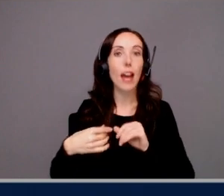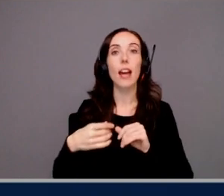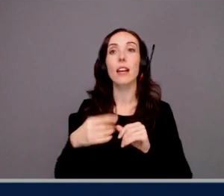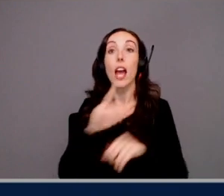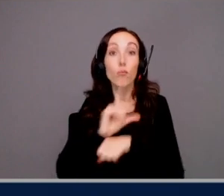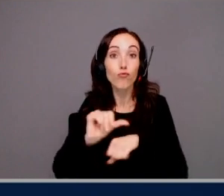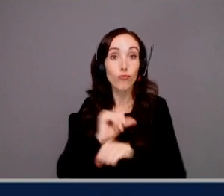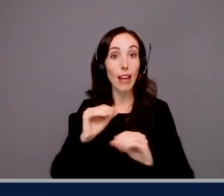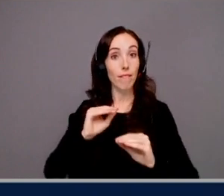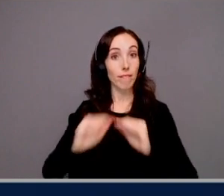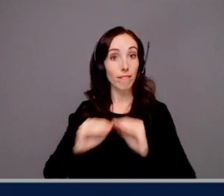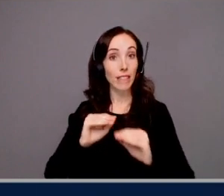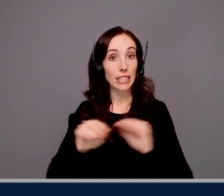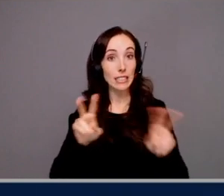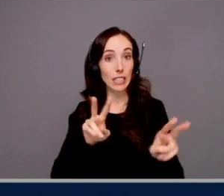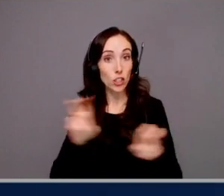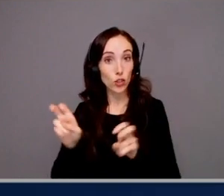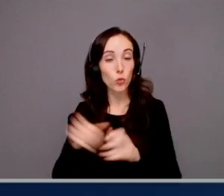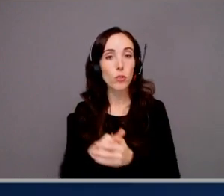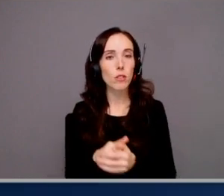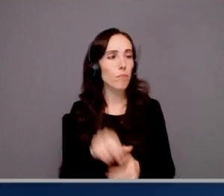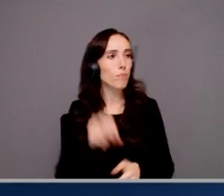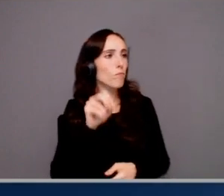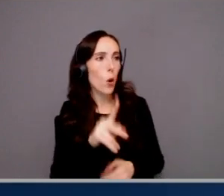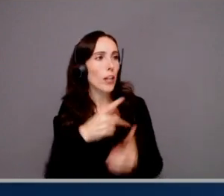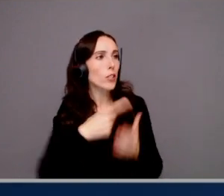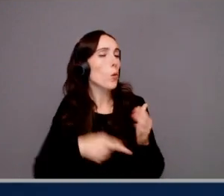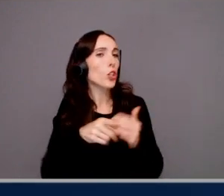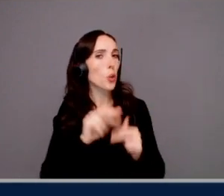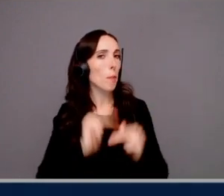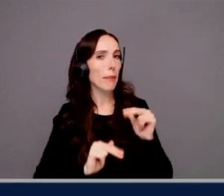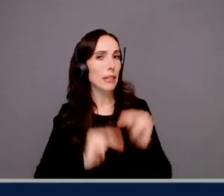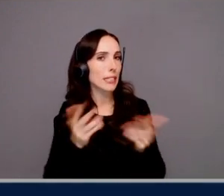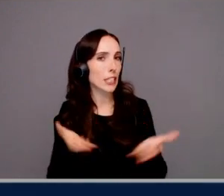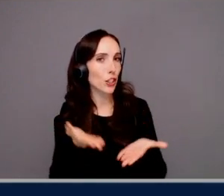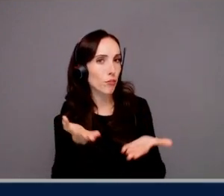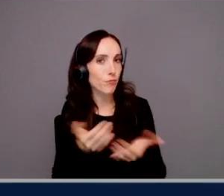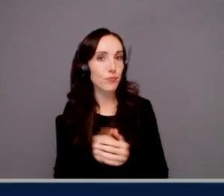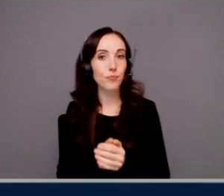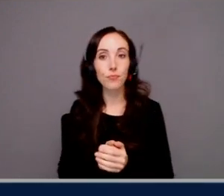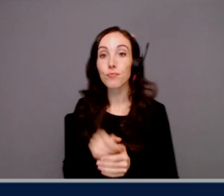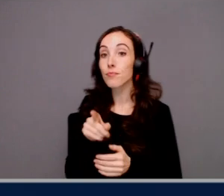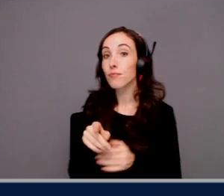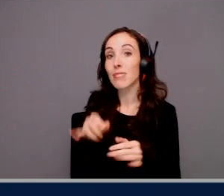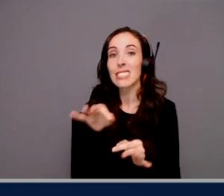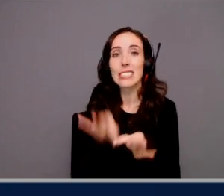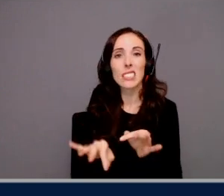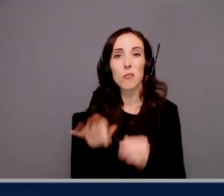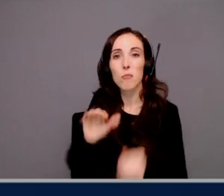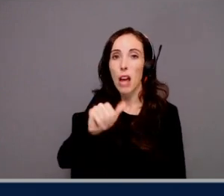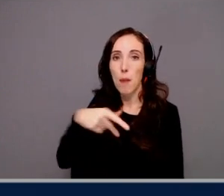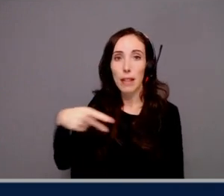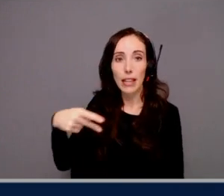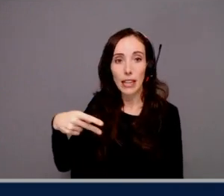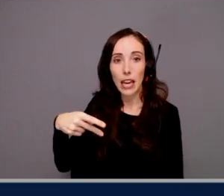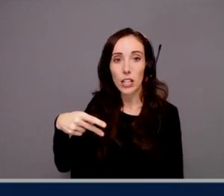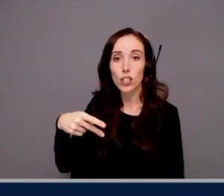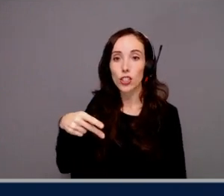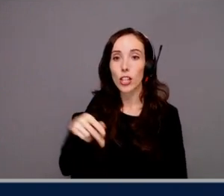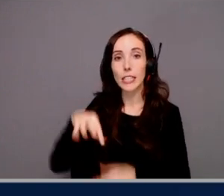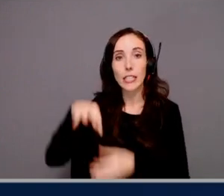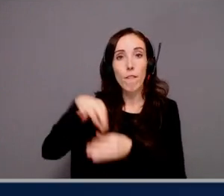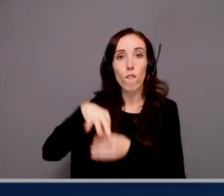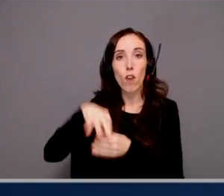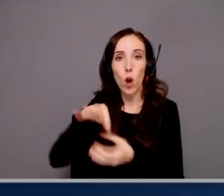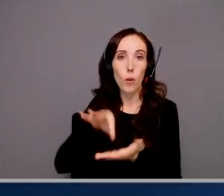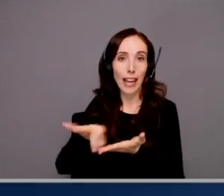the issues that we find. Awesome. So what is this? What are you building here? So I have a simple application. This is a vote counting application.